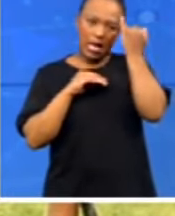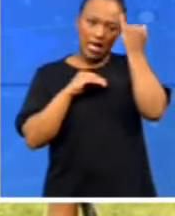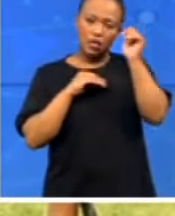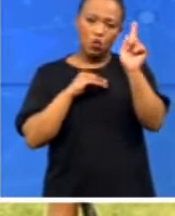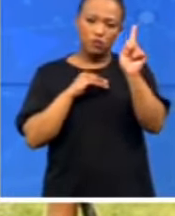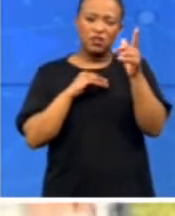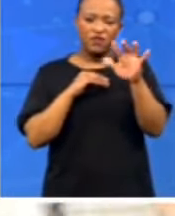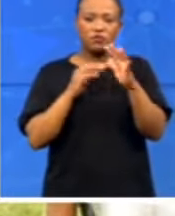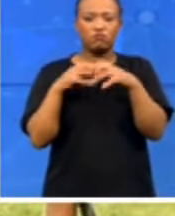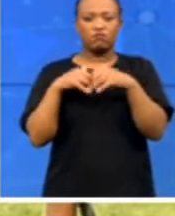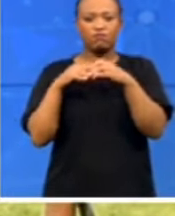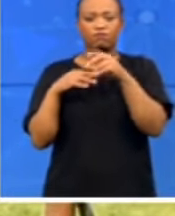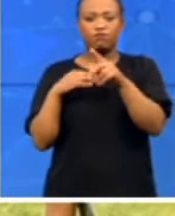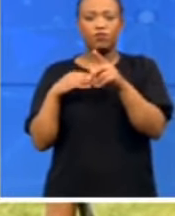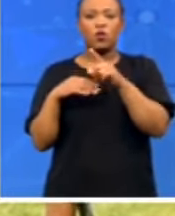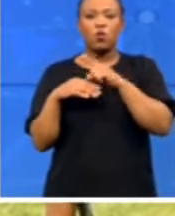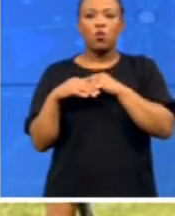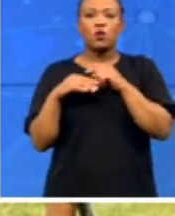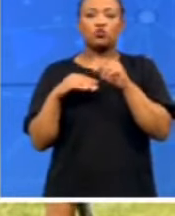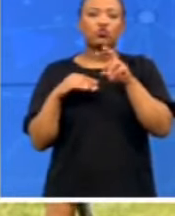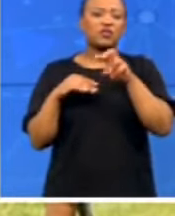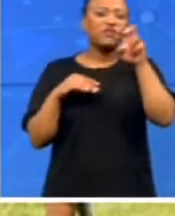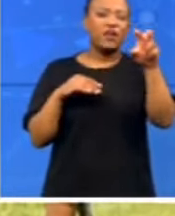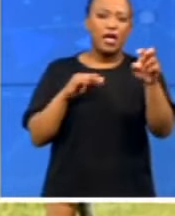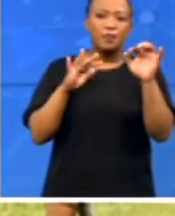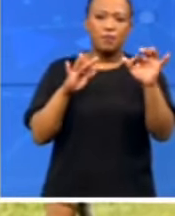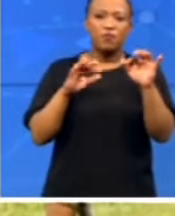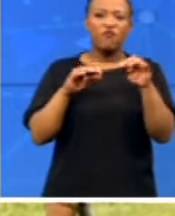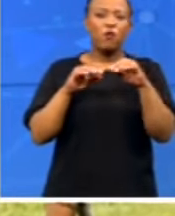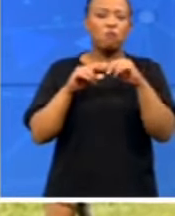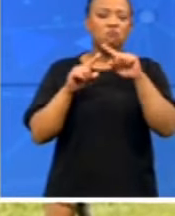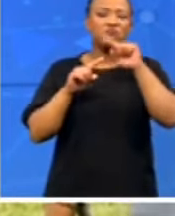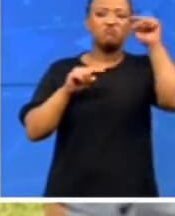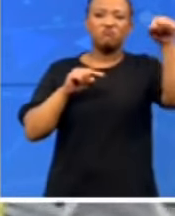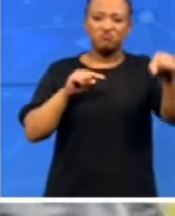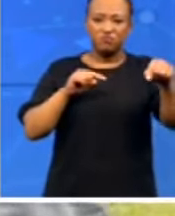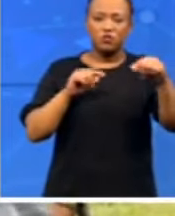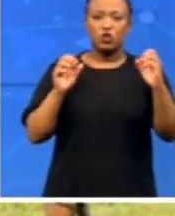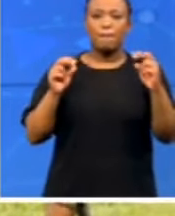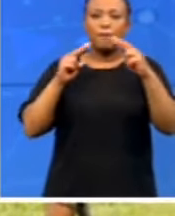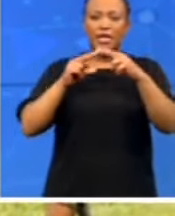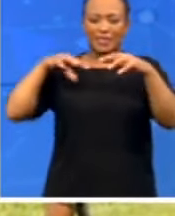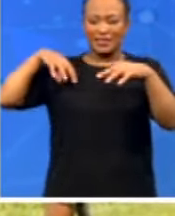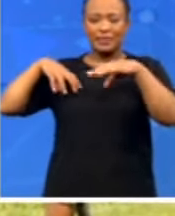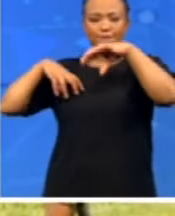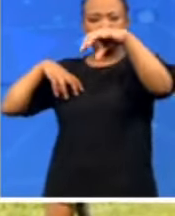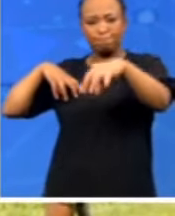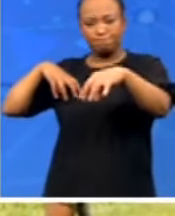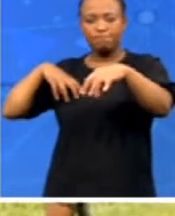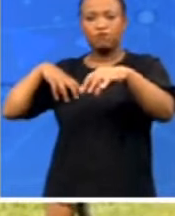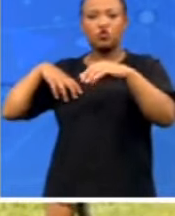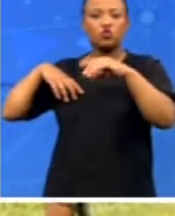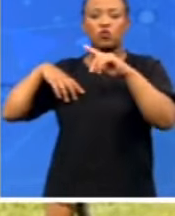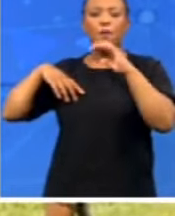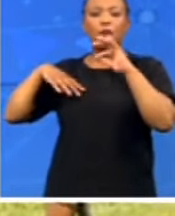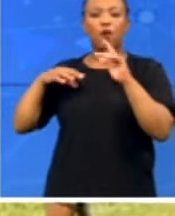transfer passengers from one side of the bridge to the other. So we commend them for that, and we commend the taxi